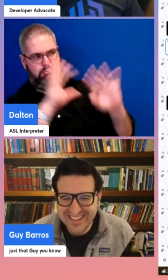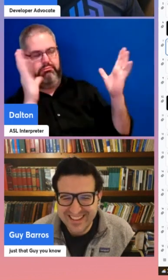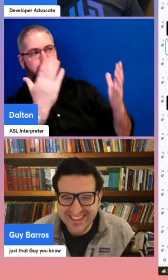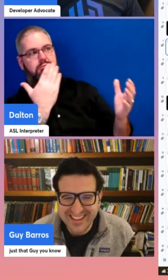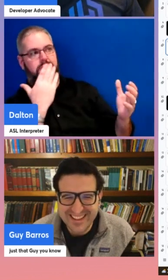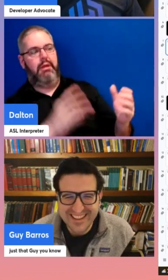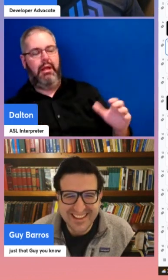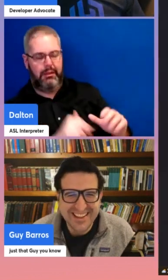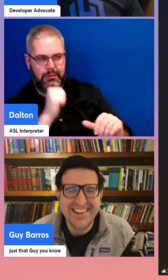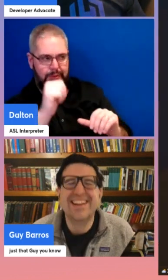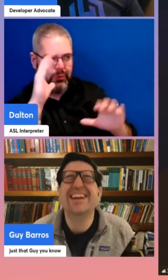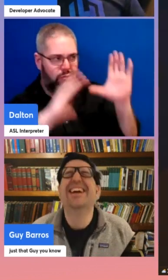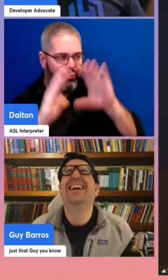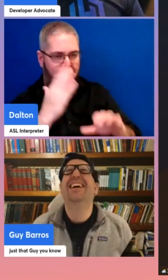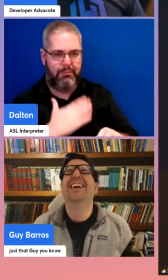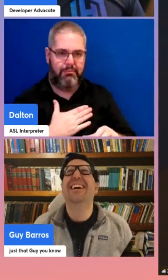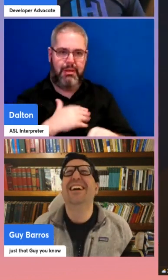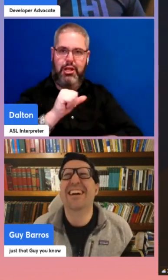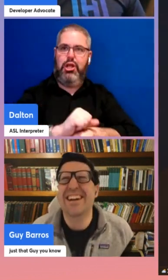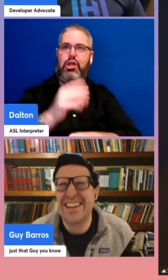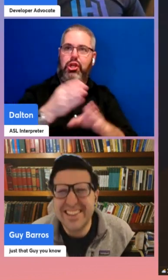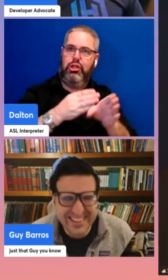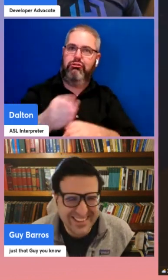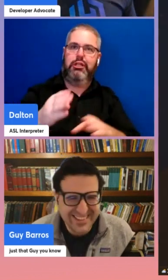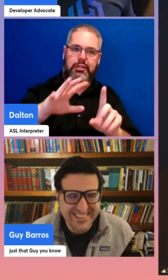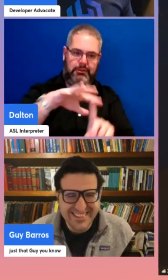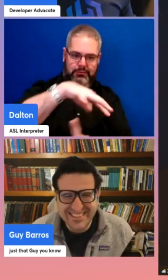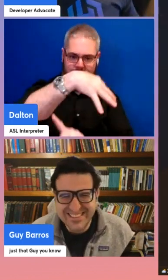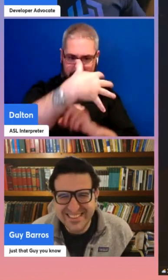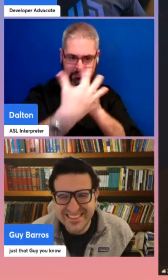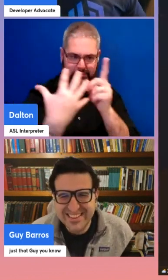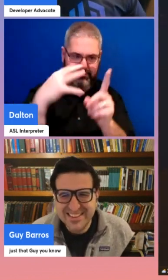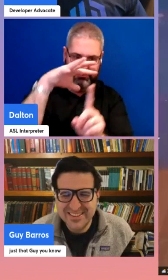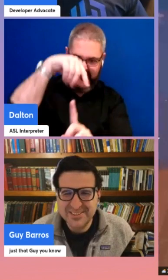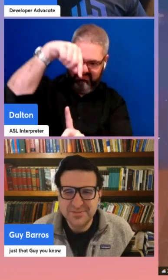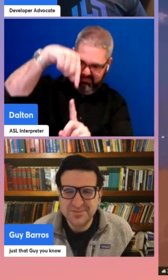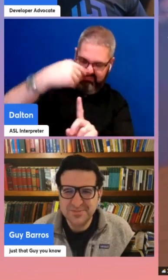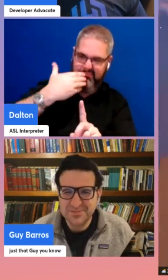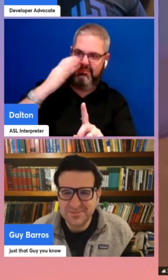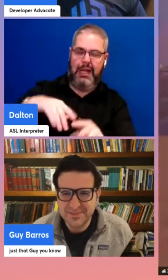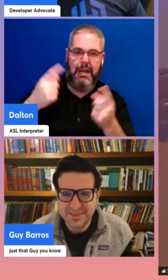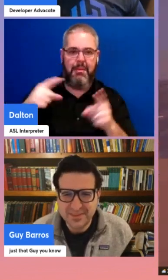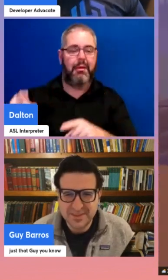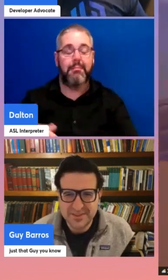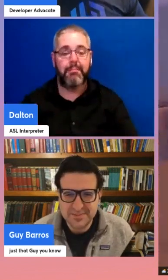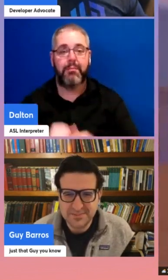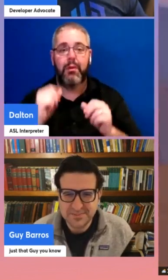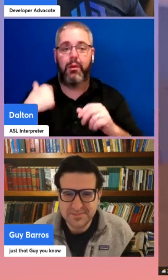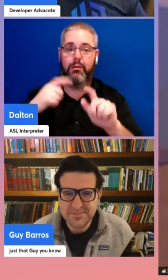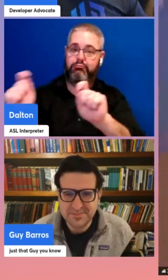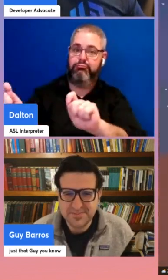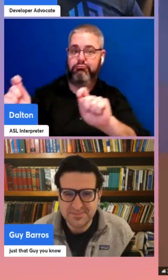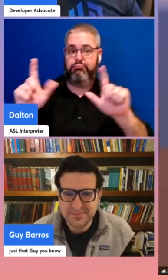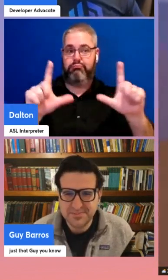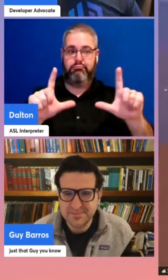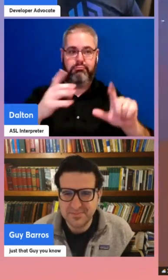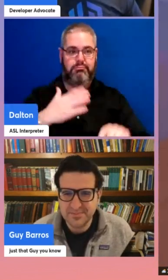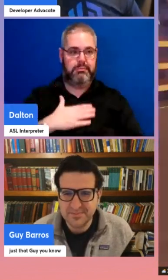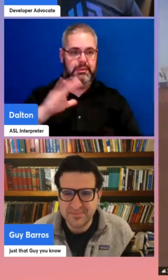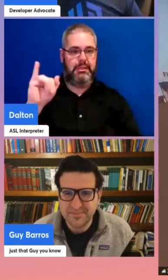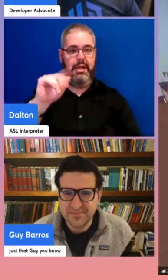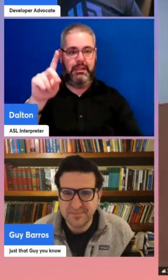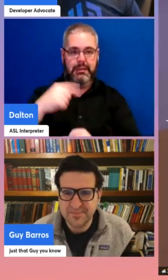made my career around that. All right, so let's open up my IDE here, and I promised you